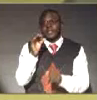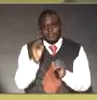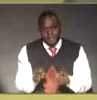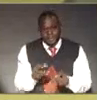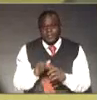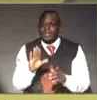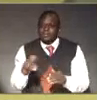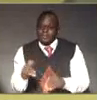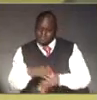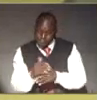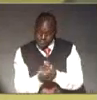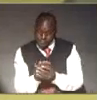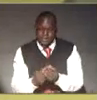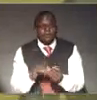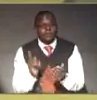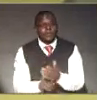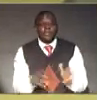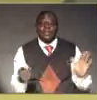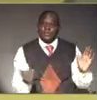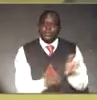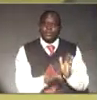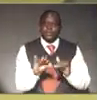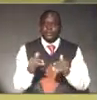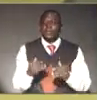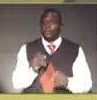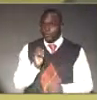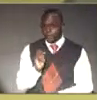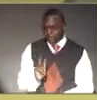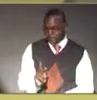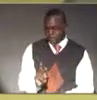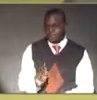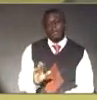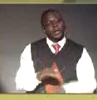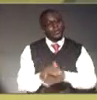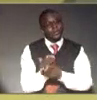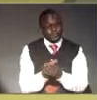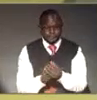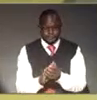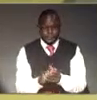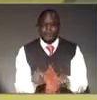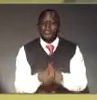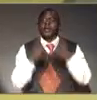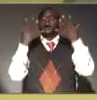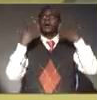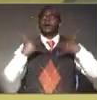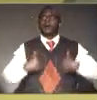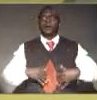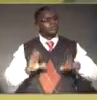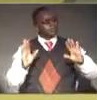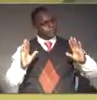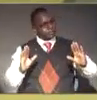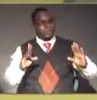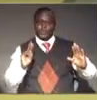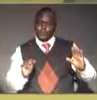after I've done it, you'll get the point. So he says, okay, don't wash me just the feet, but the whole body. But he says, no, you